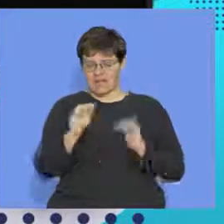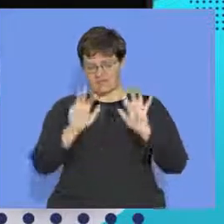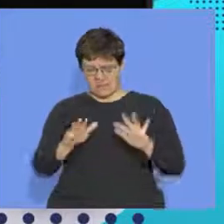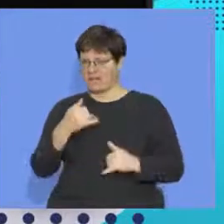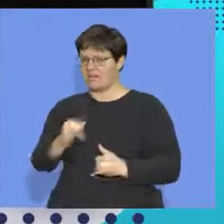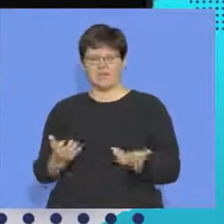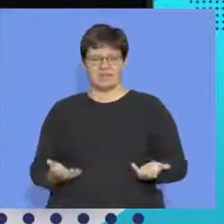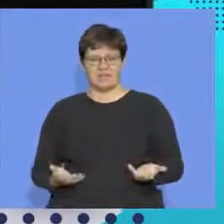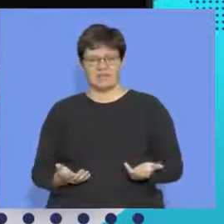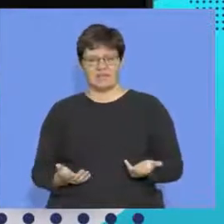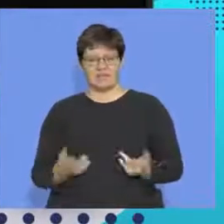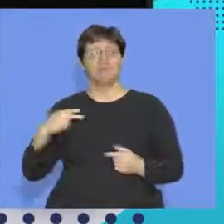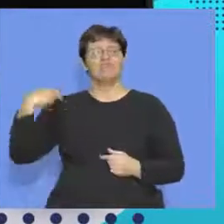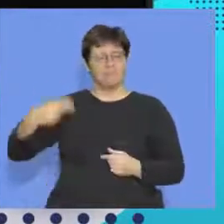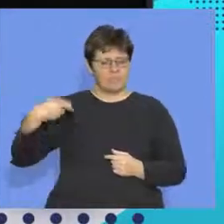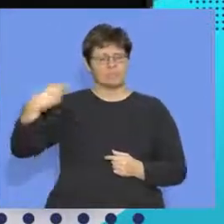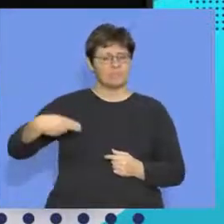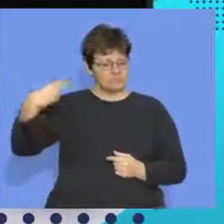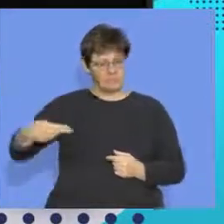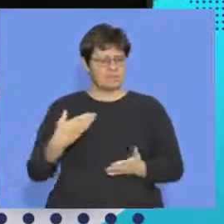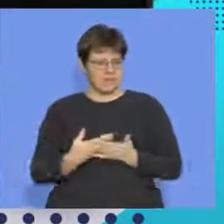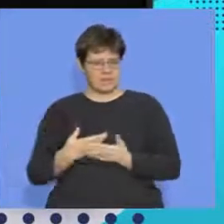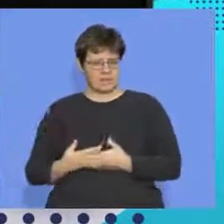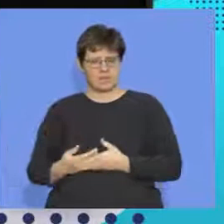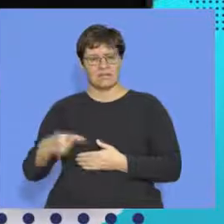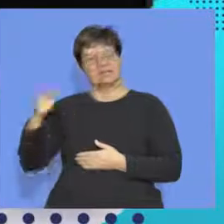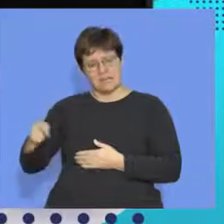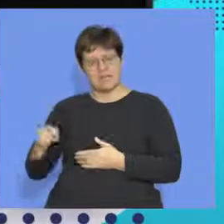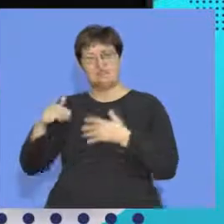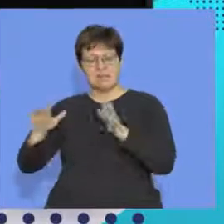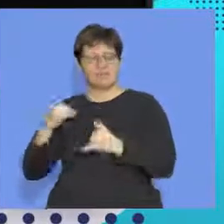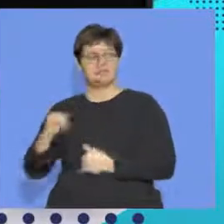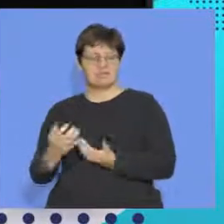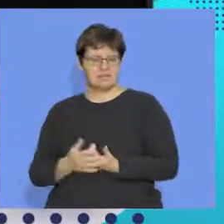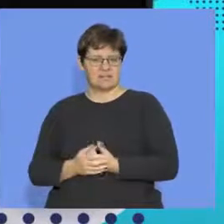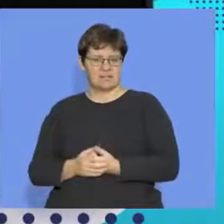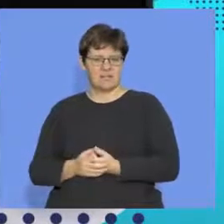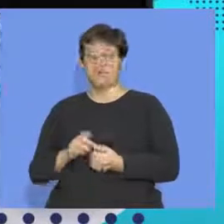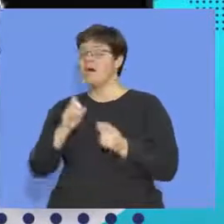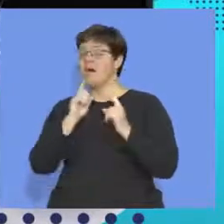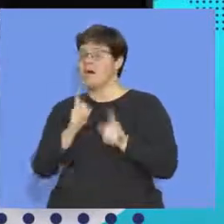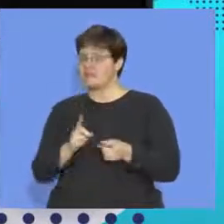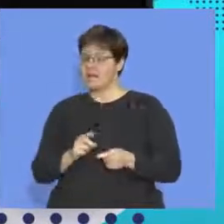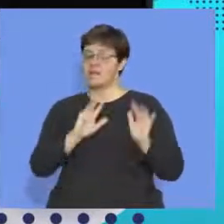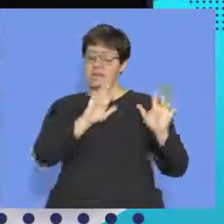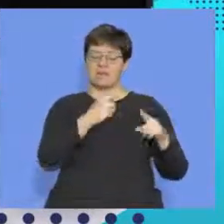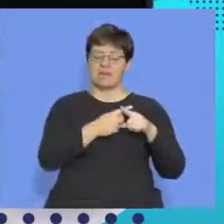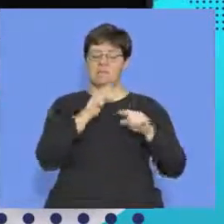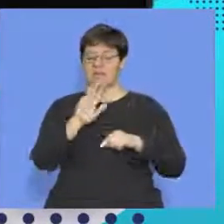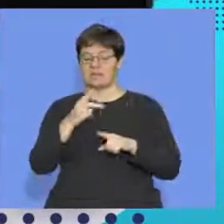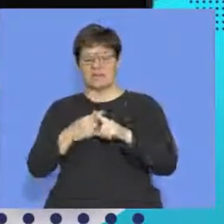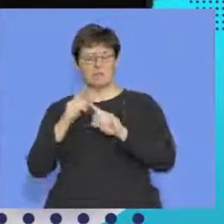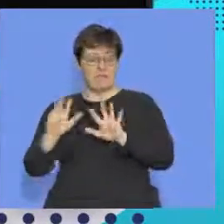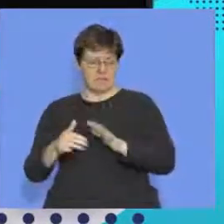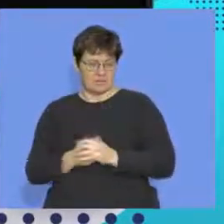can still use 9 because I can repeat. For the second position, I can still use 9 because then my answer will be 9 times 9 times